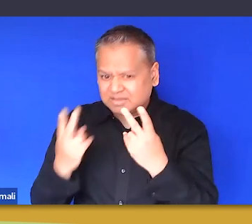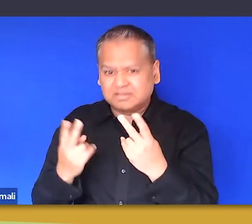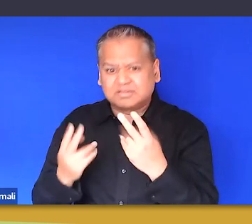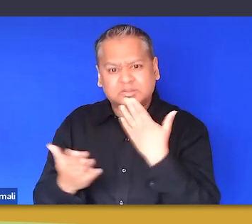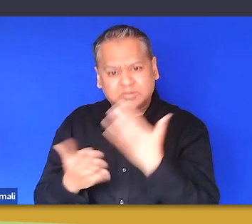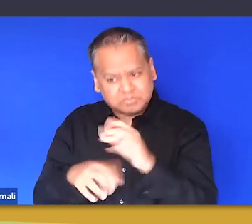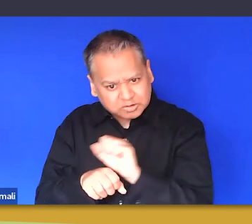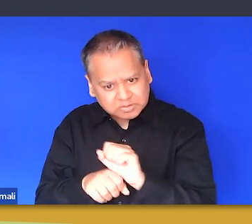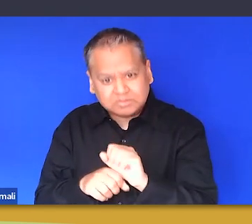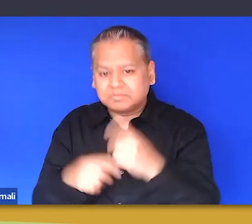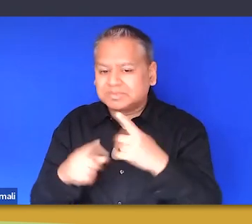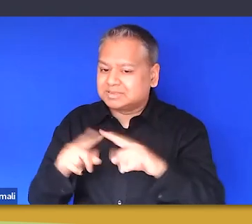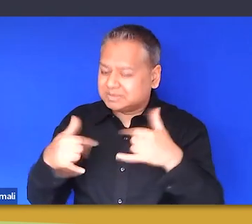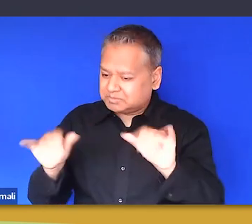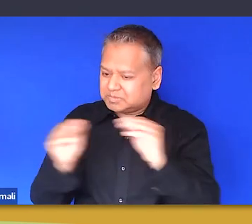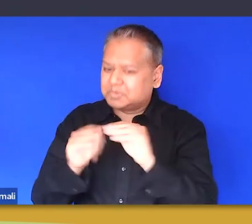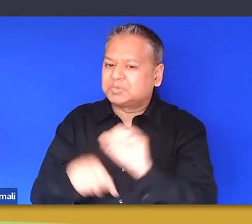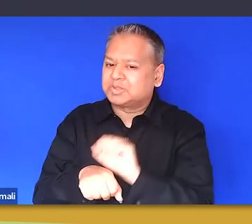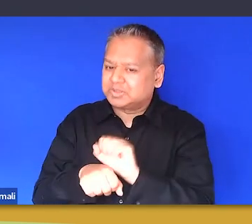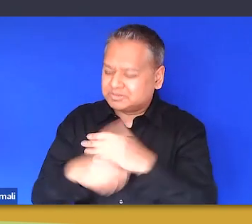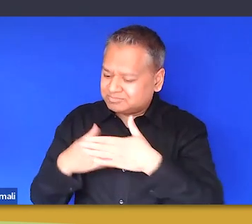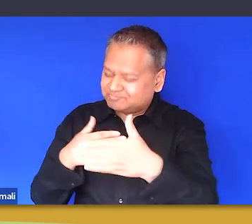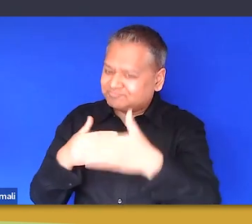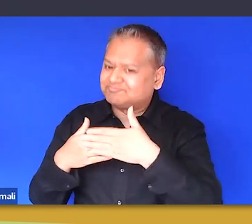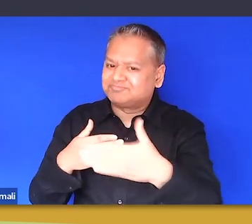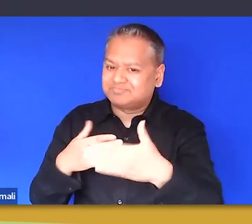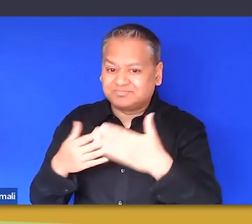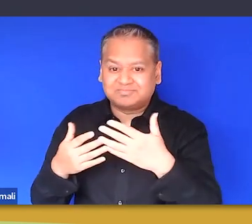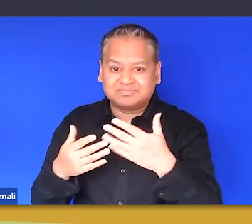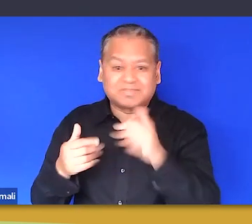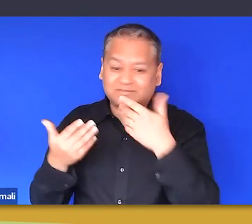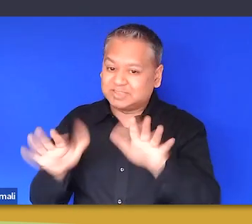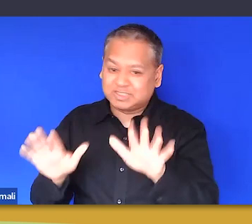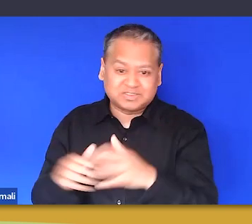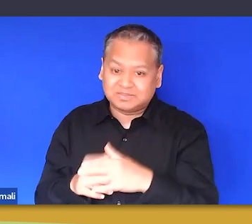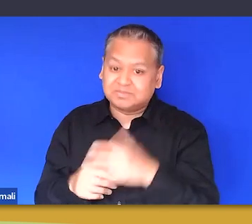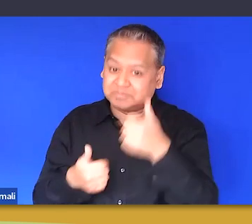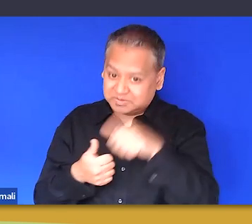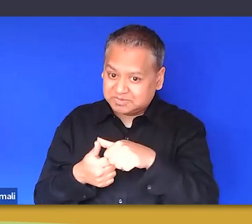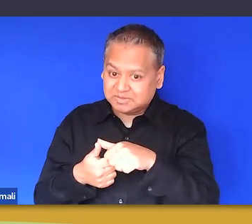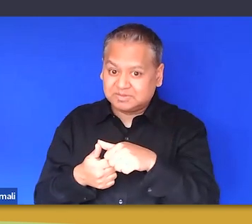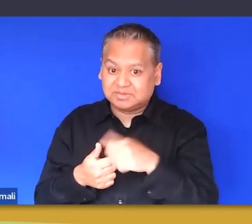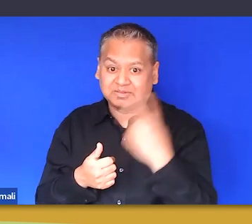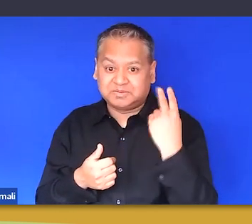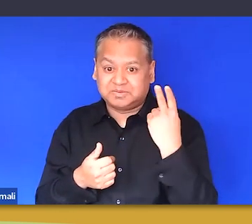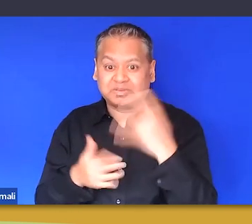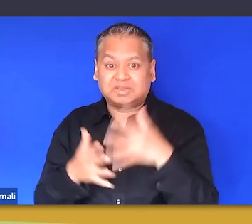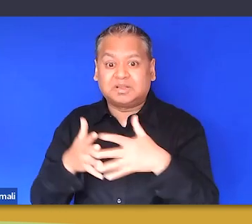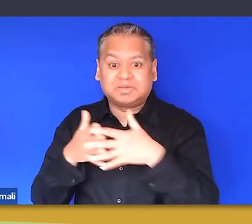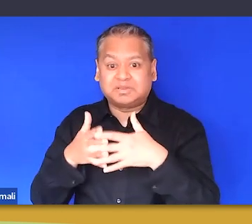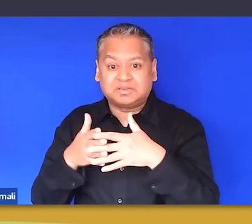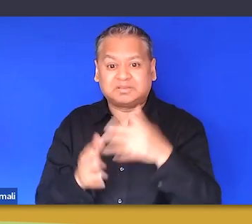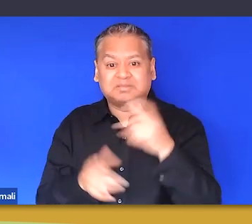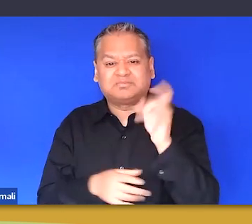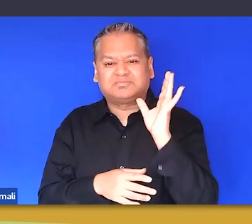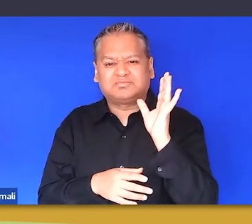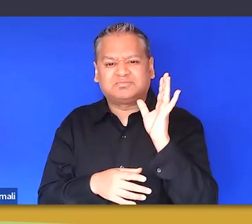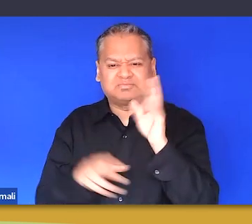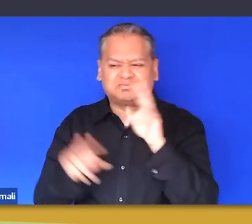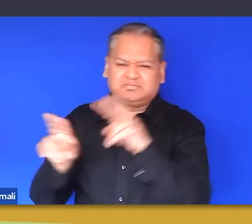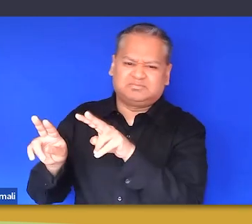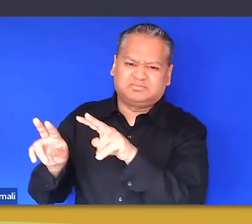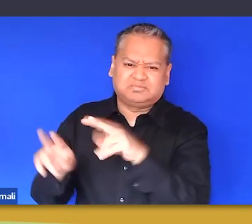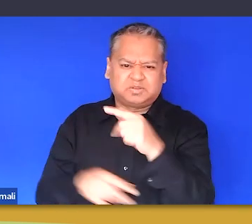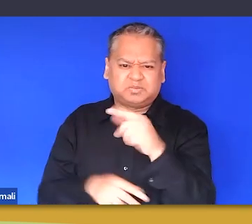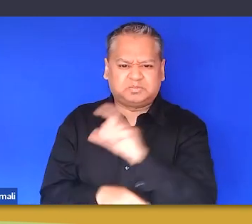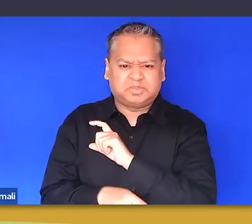George Floyd to the alarming rise in anti-Asian racism, during the past 2 years, we've been harshly reminded that